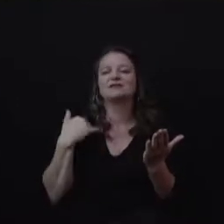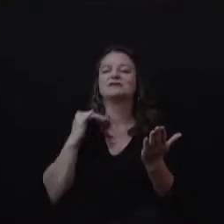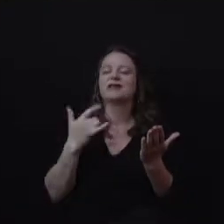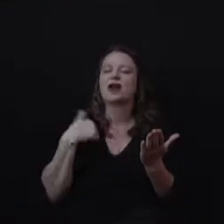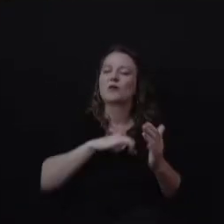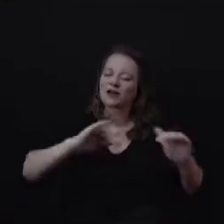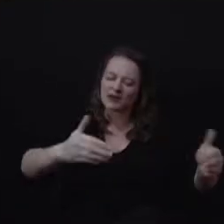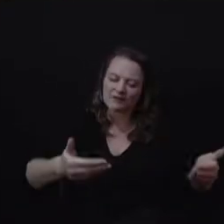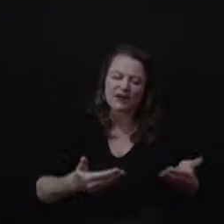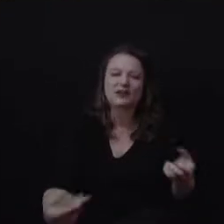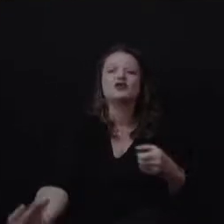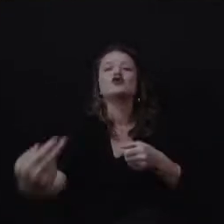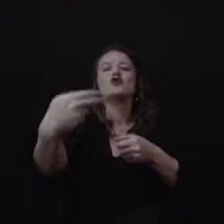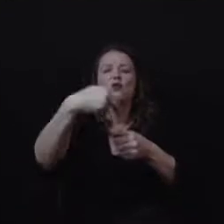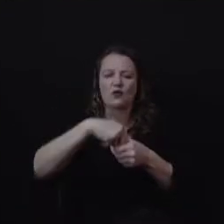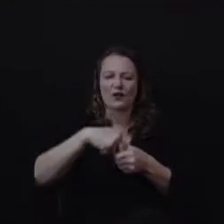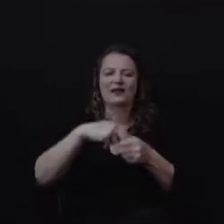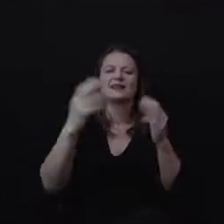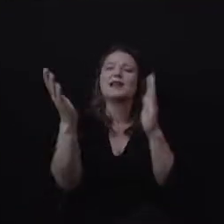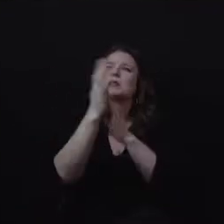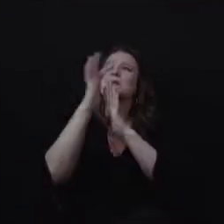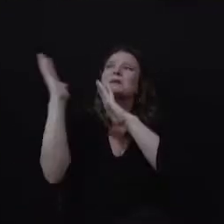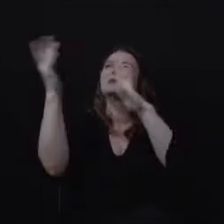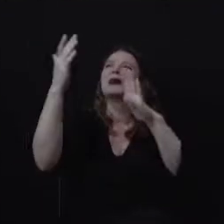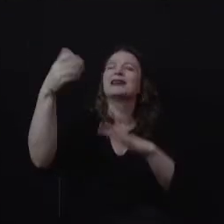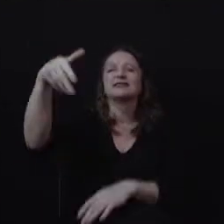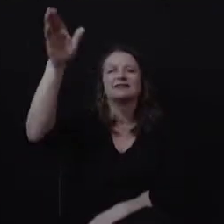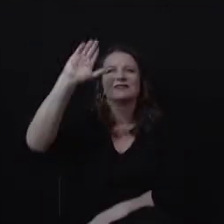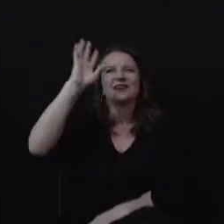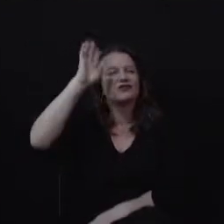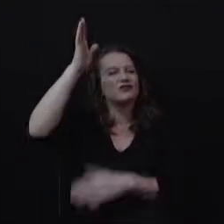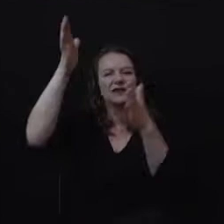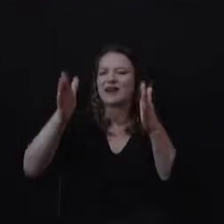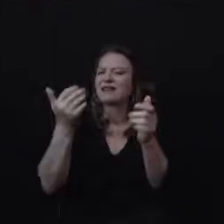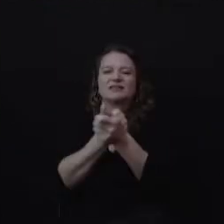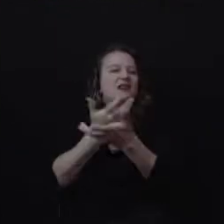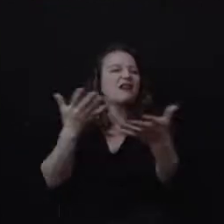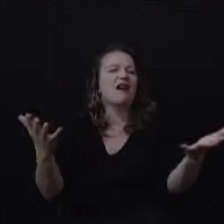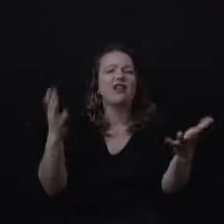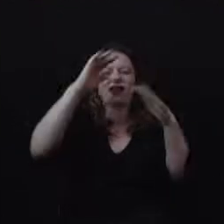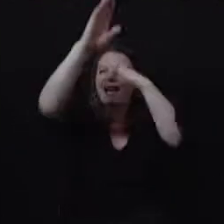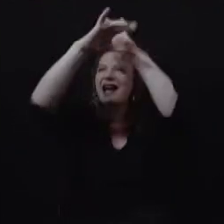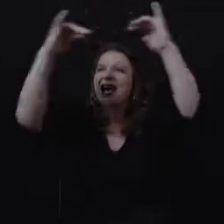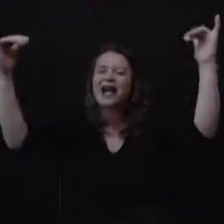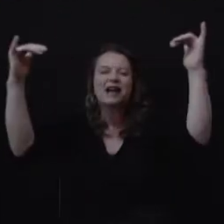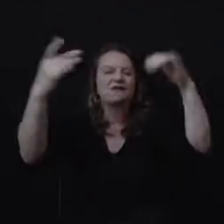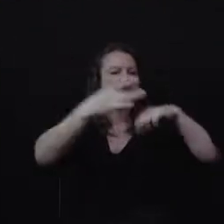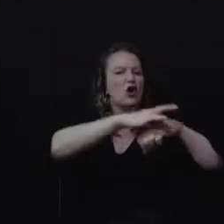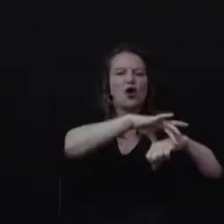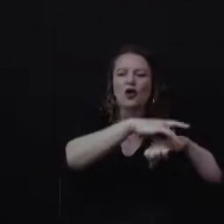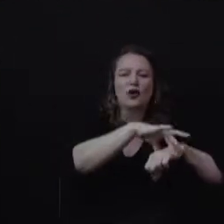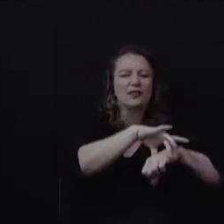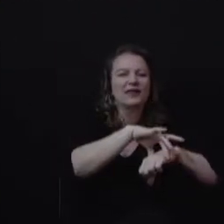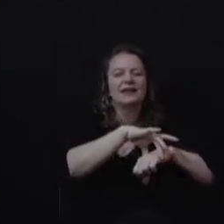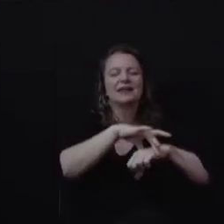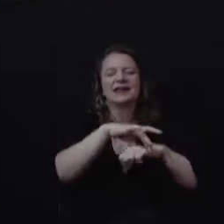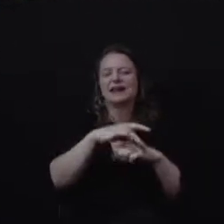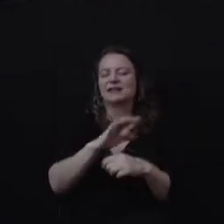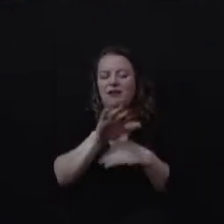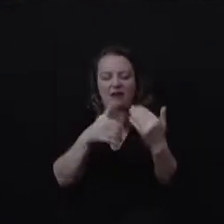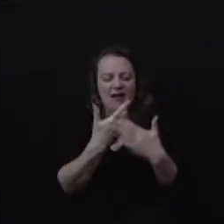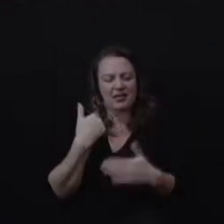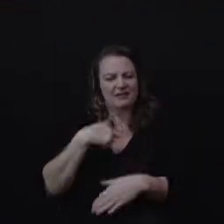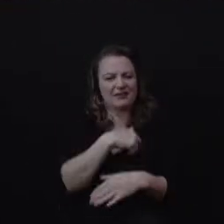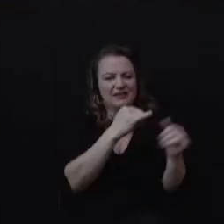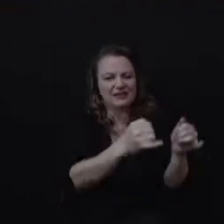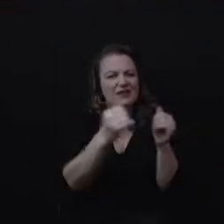to join in the praise of God, the Creator of all things, the Creator of heaven and on earth, and of each and every one of us, and that